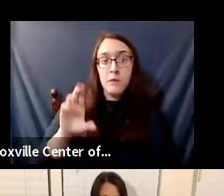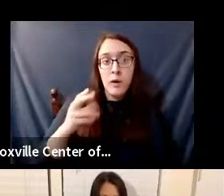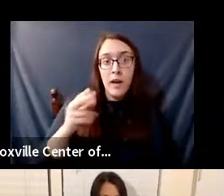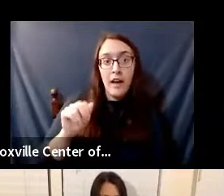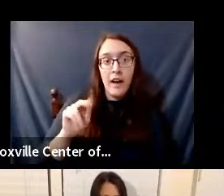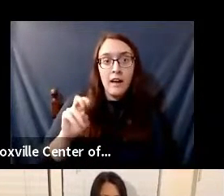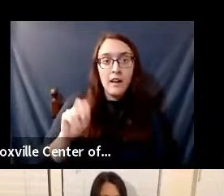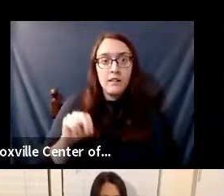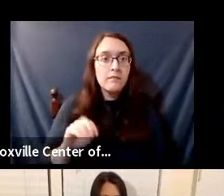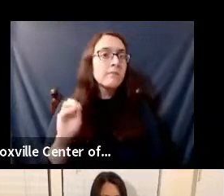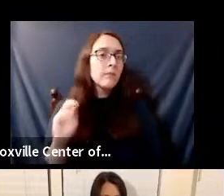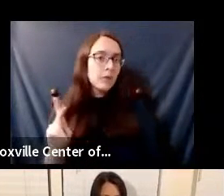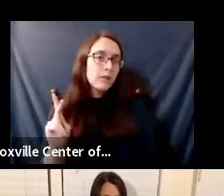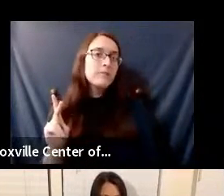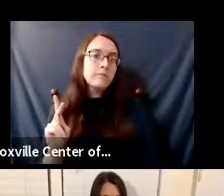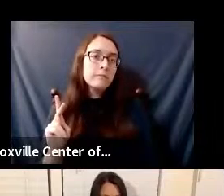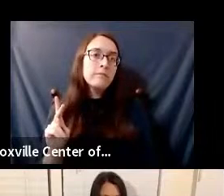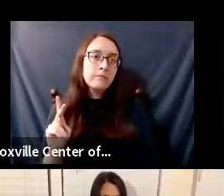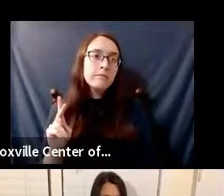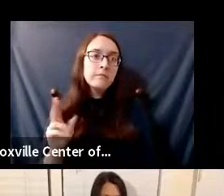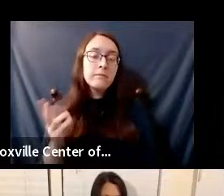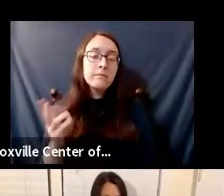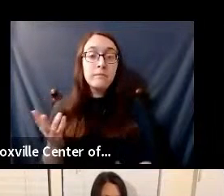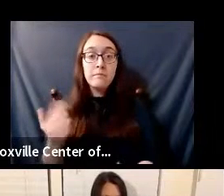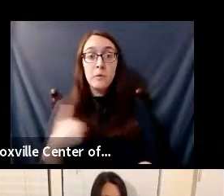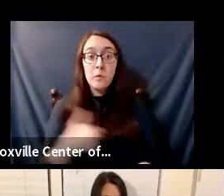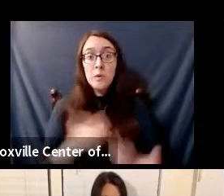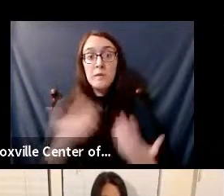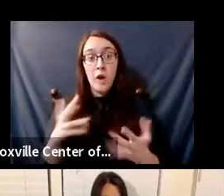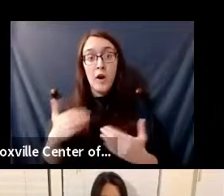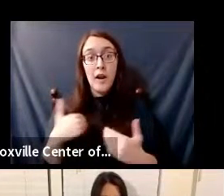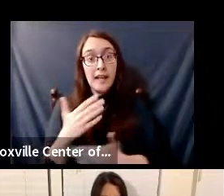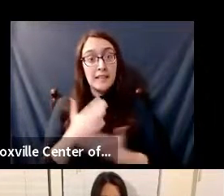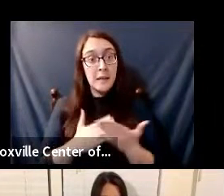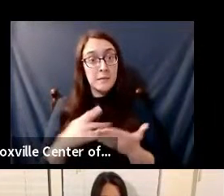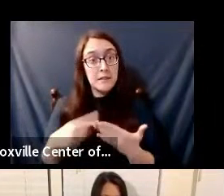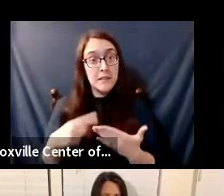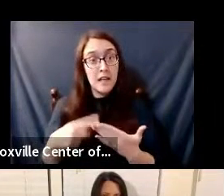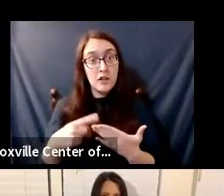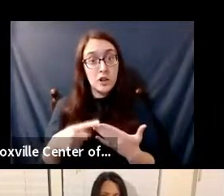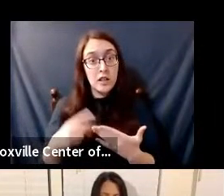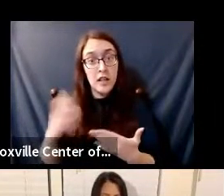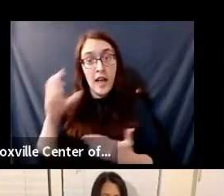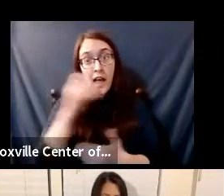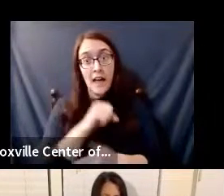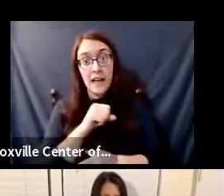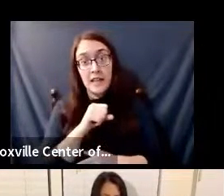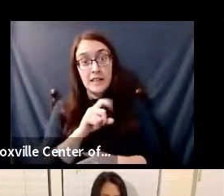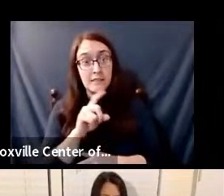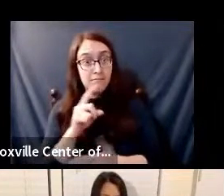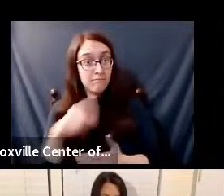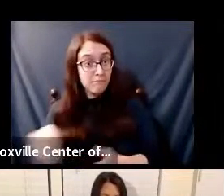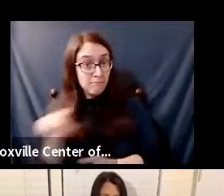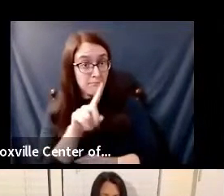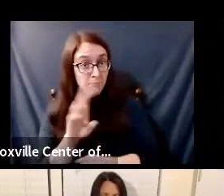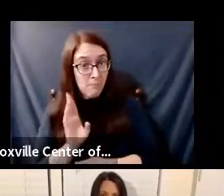Okay. So I guess we've already had much discussion about this. So I guess, is it the will of this